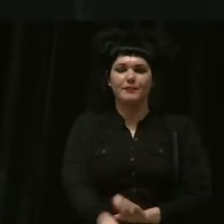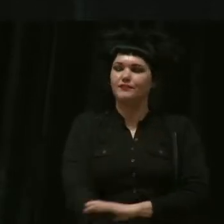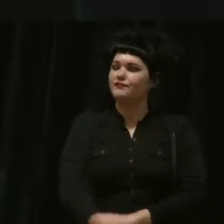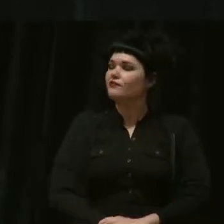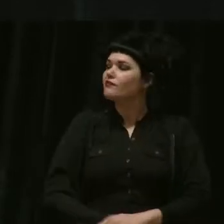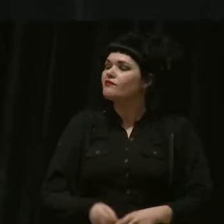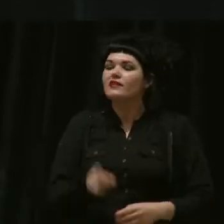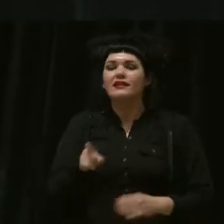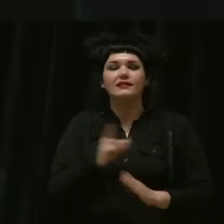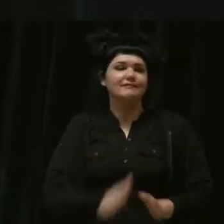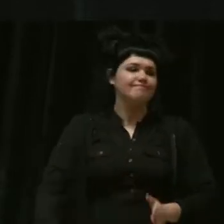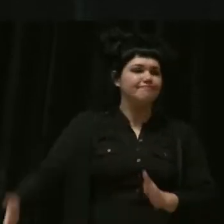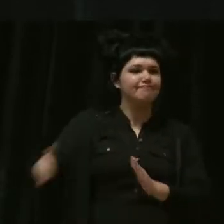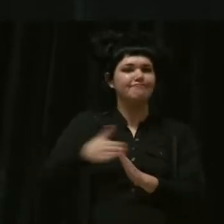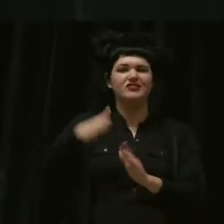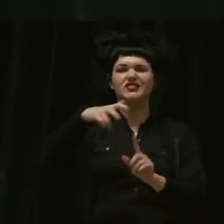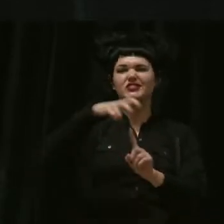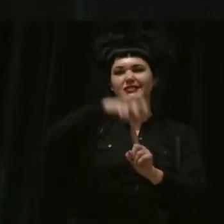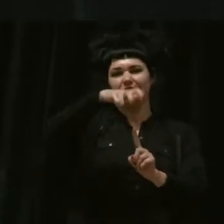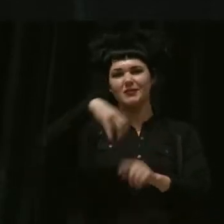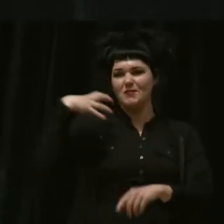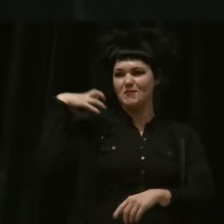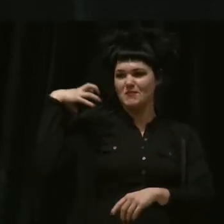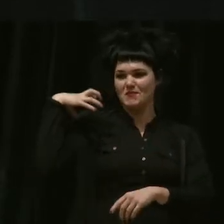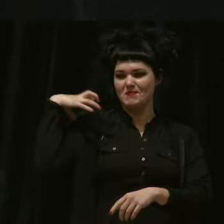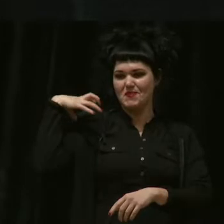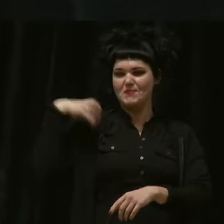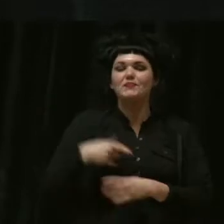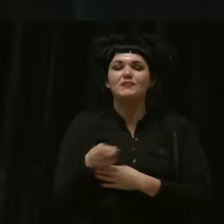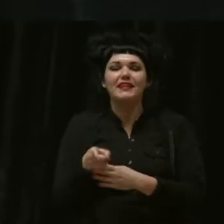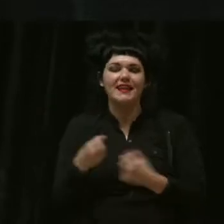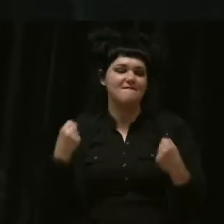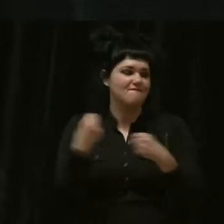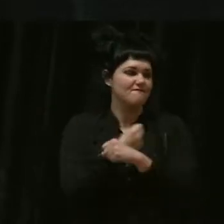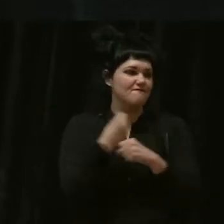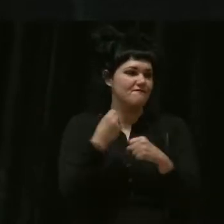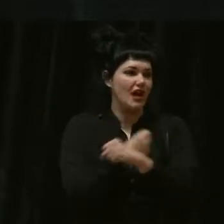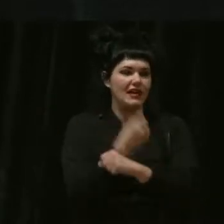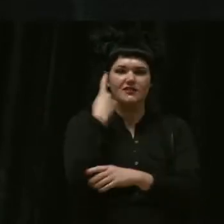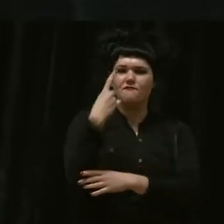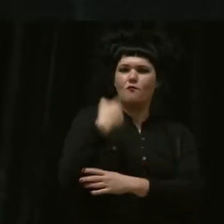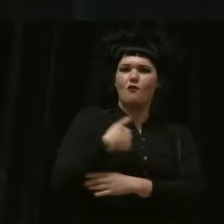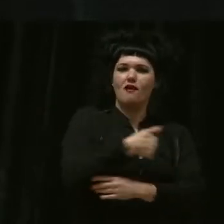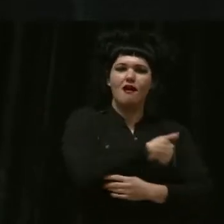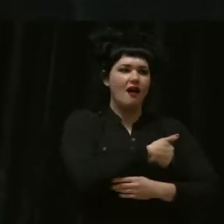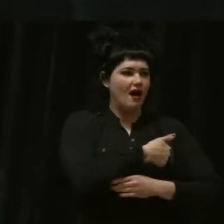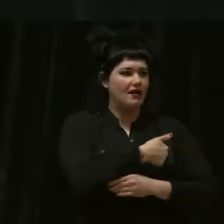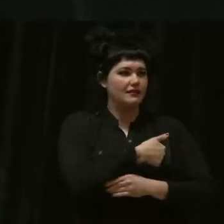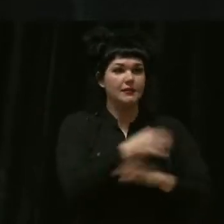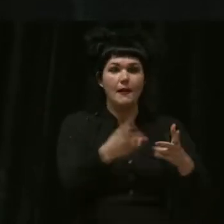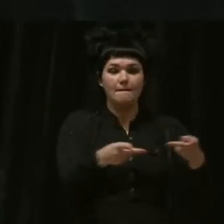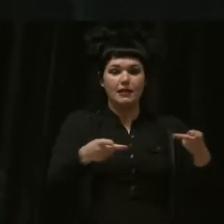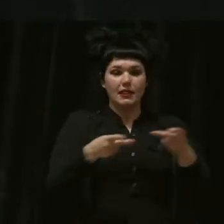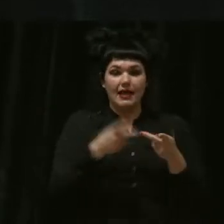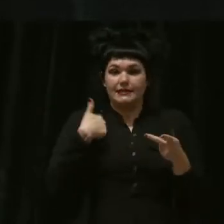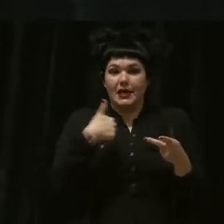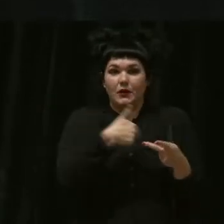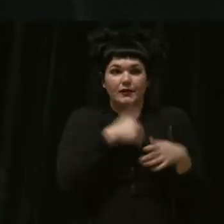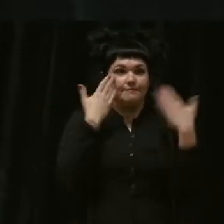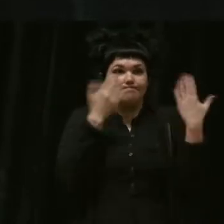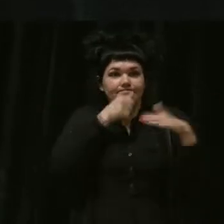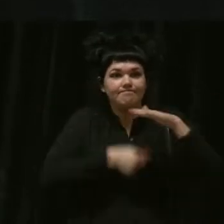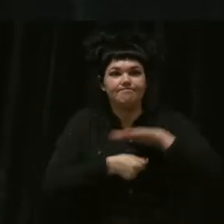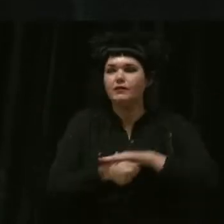is the best boss to work for, and he fights for us in spaces that we would never know in terms